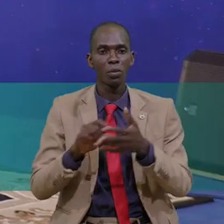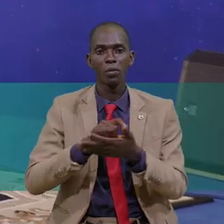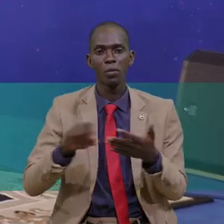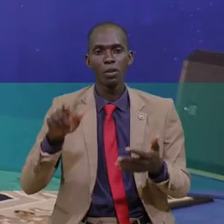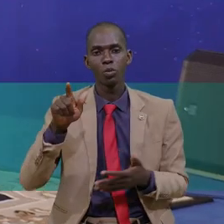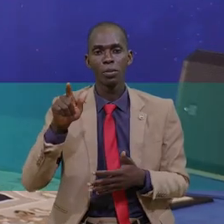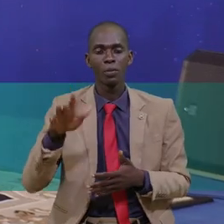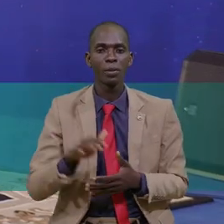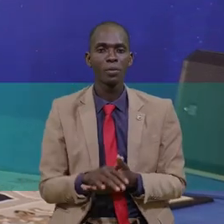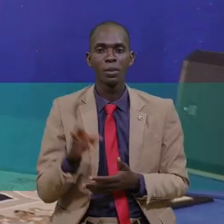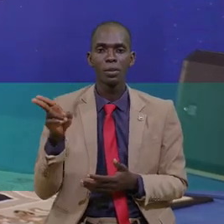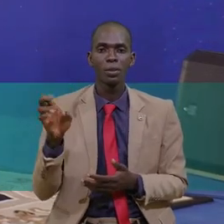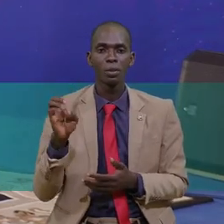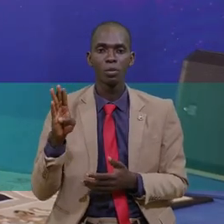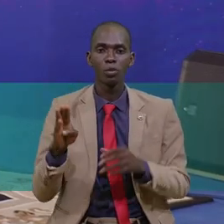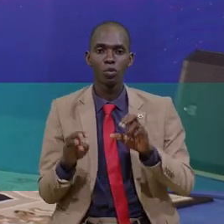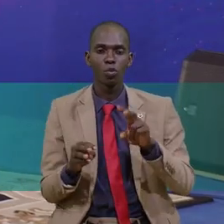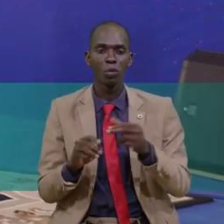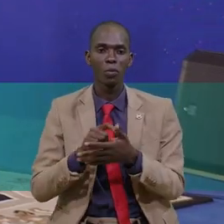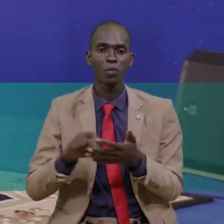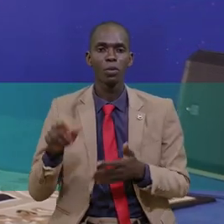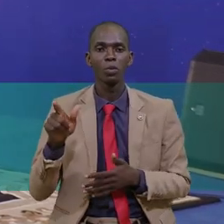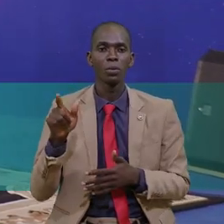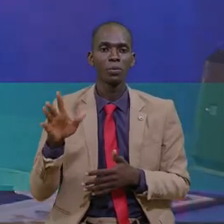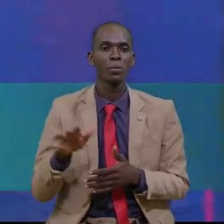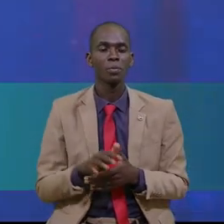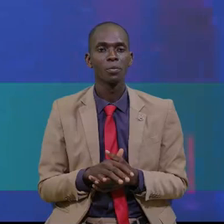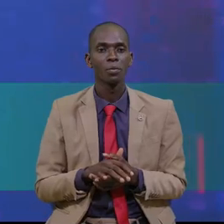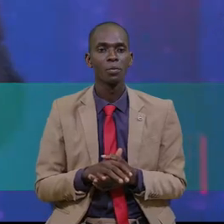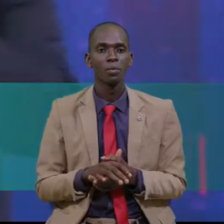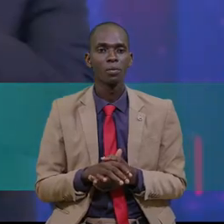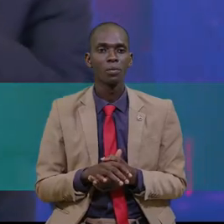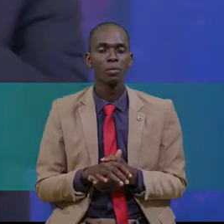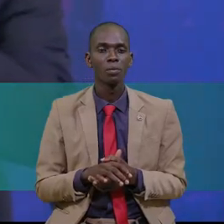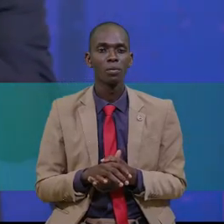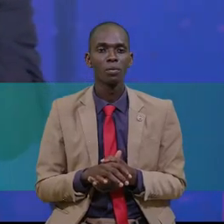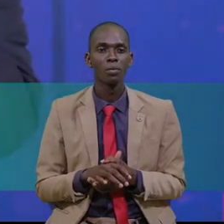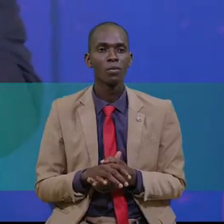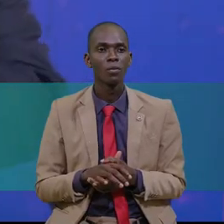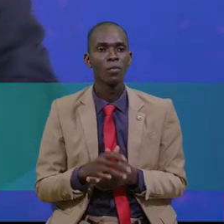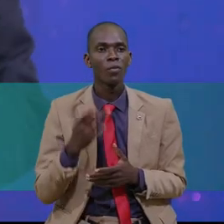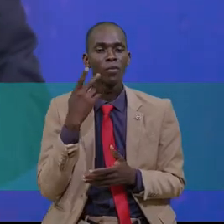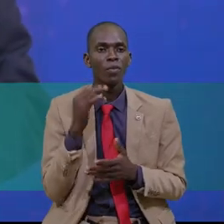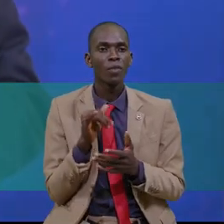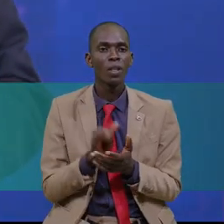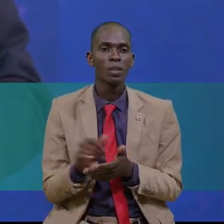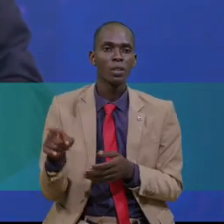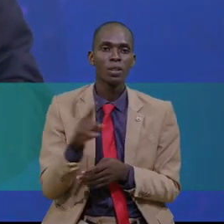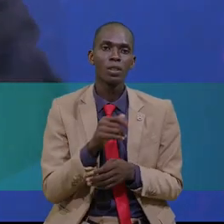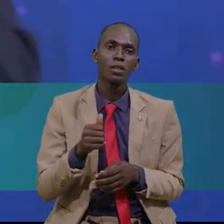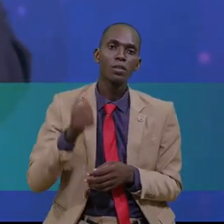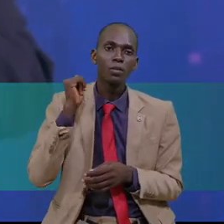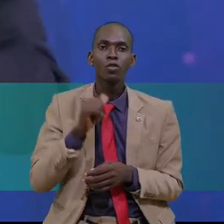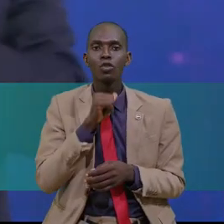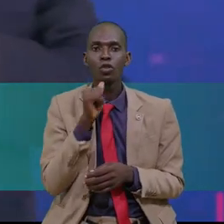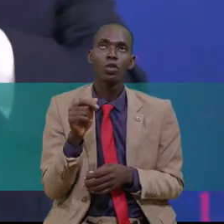25. Hebrews chapter 12. We're looking at verse 25. See that she refused not him that